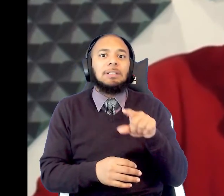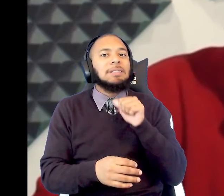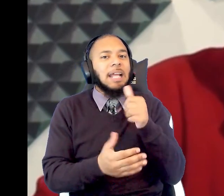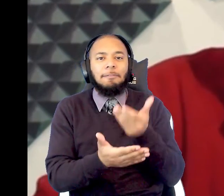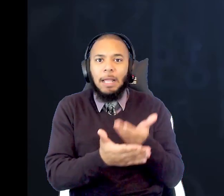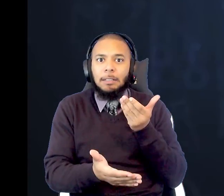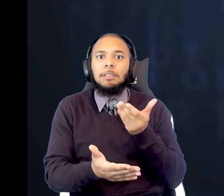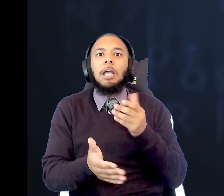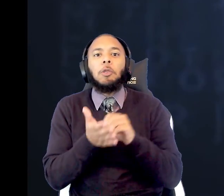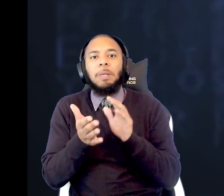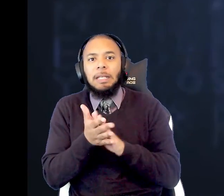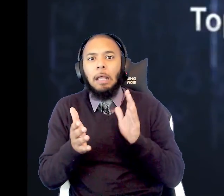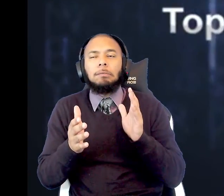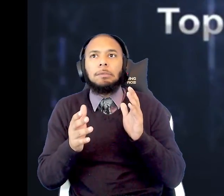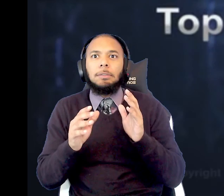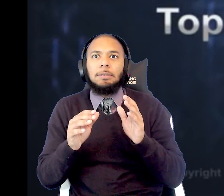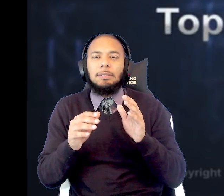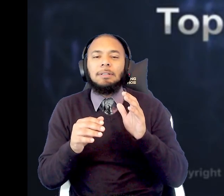belongs.